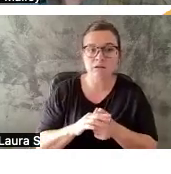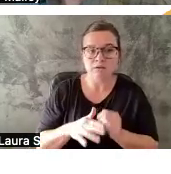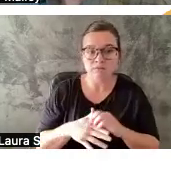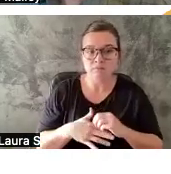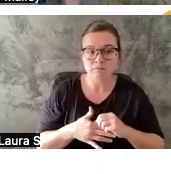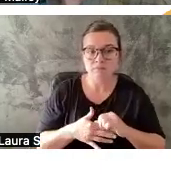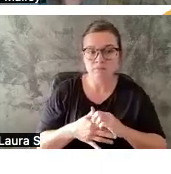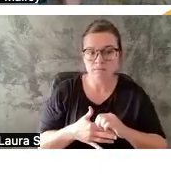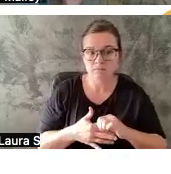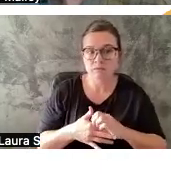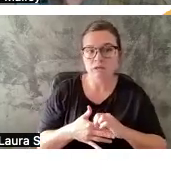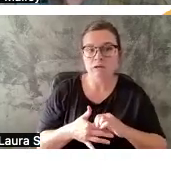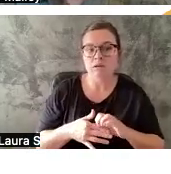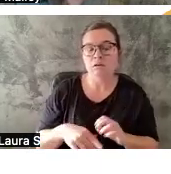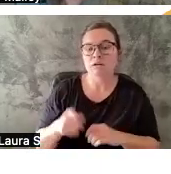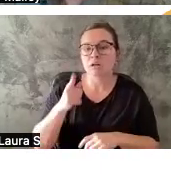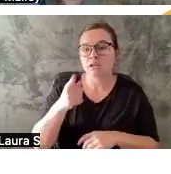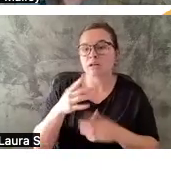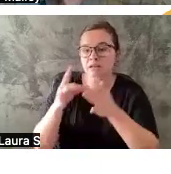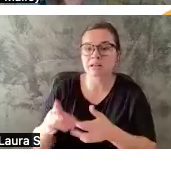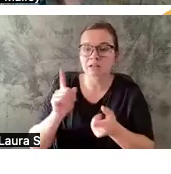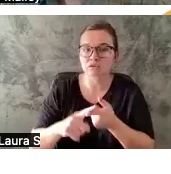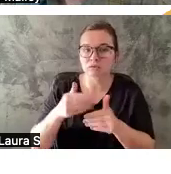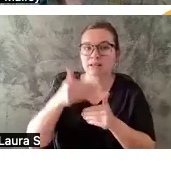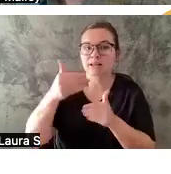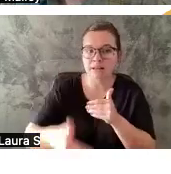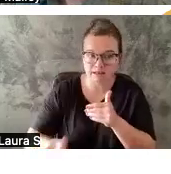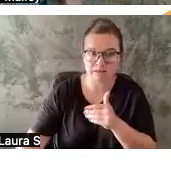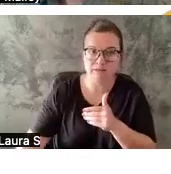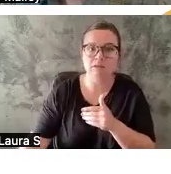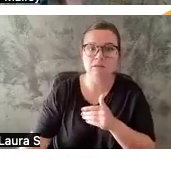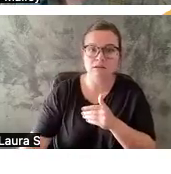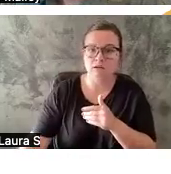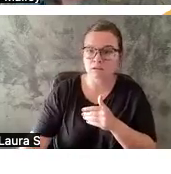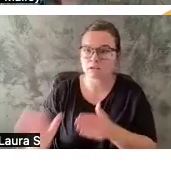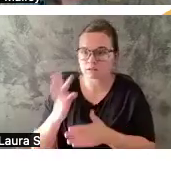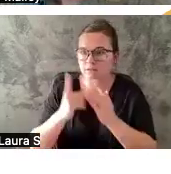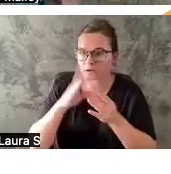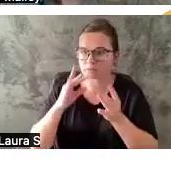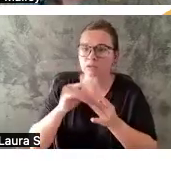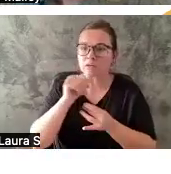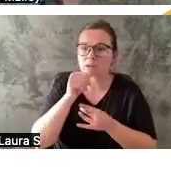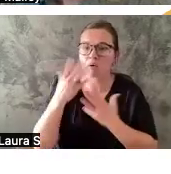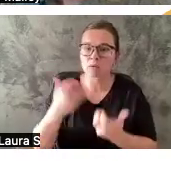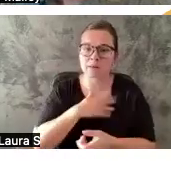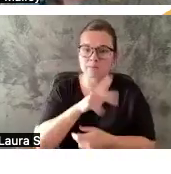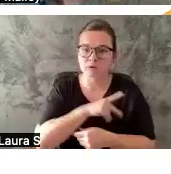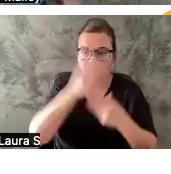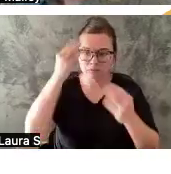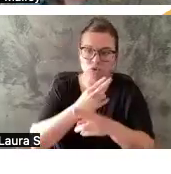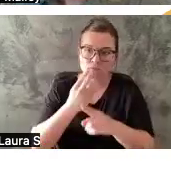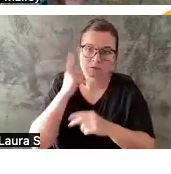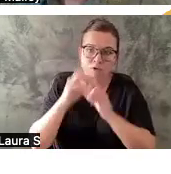Okay, and someone notes, yeah, this is actually leading into our next thing. Someone has a comment, would not necessarily want my personal information to be used for